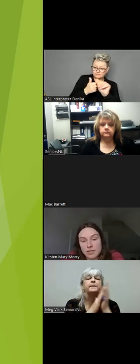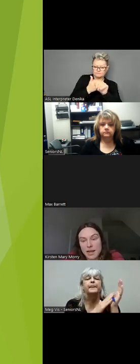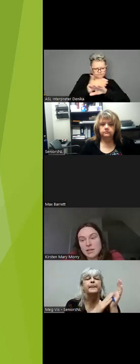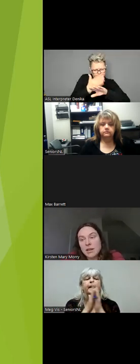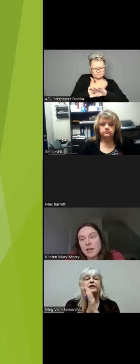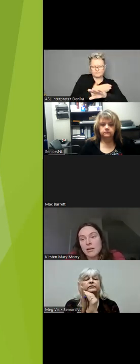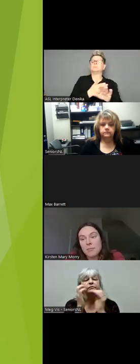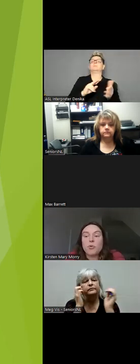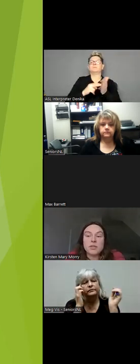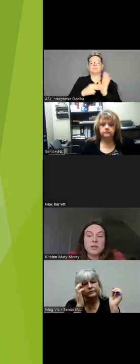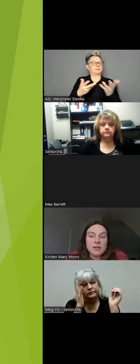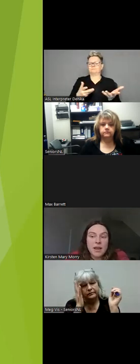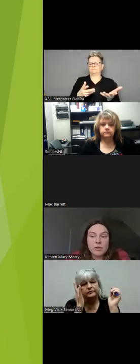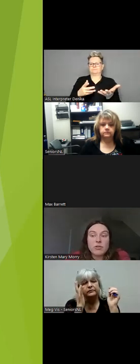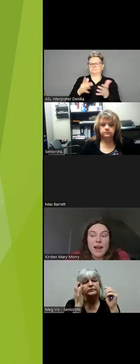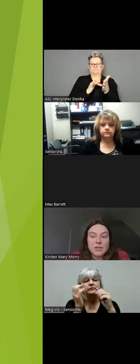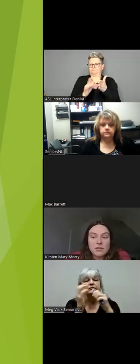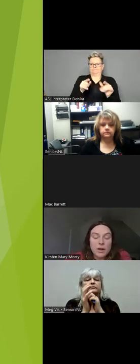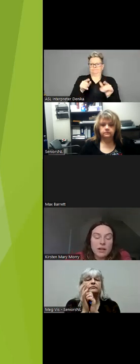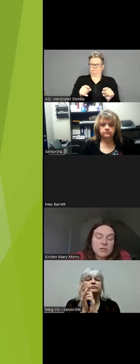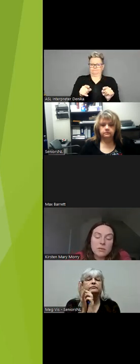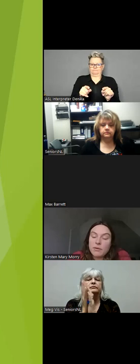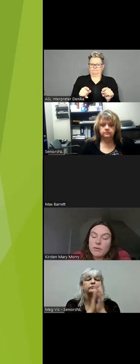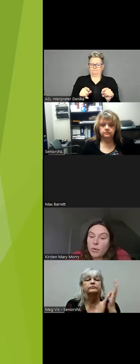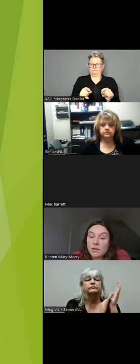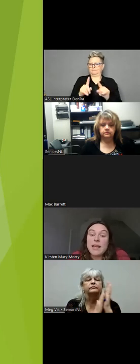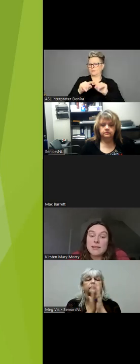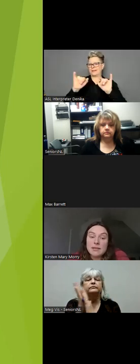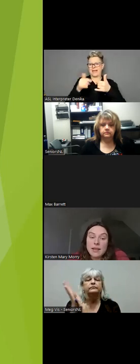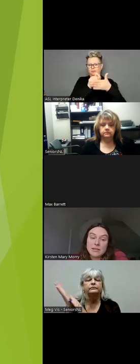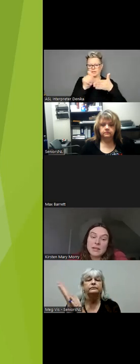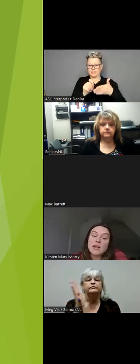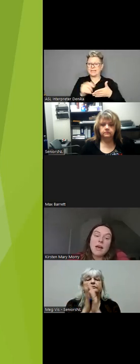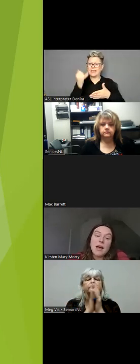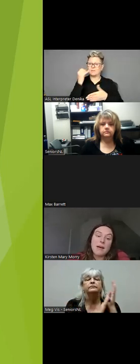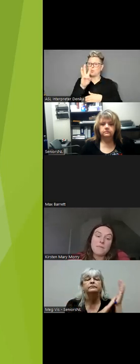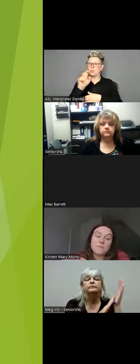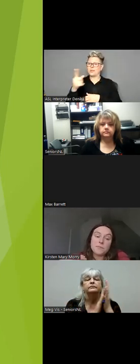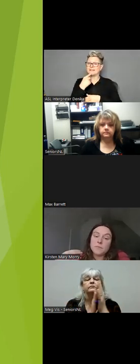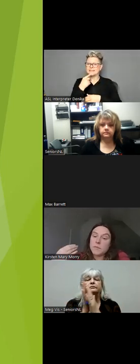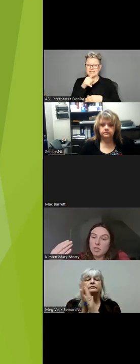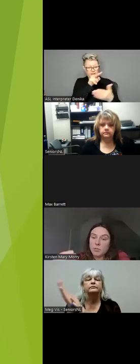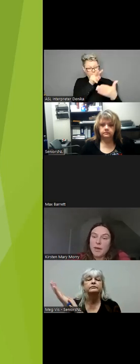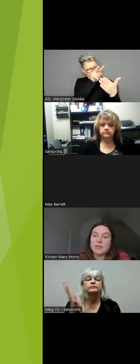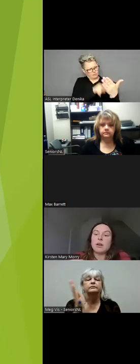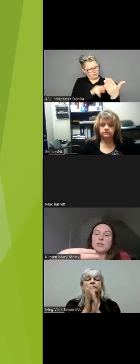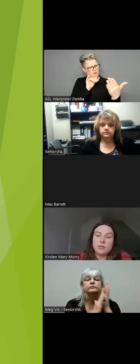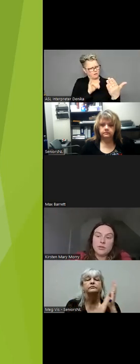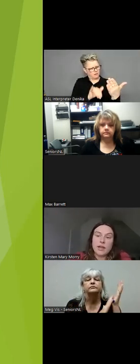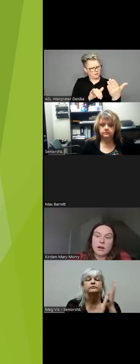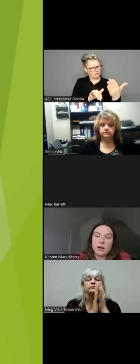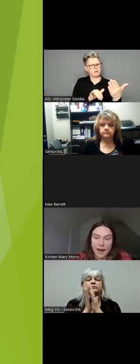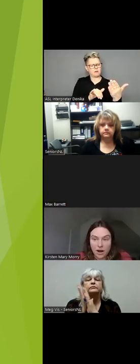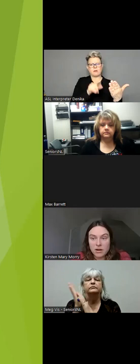residual estate. But of course, it depends on how it's drafted as well. So if your will says that it's to be passed on